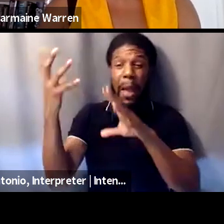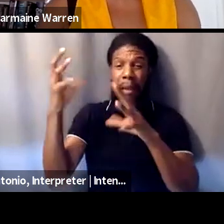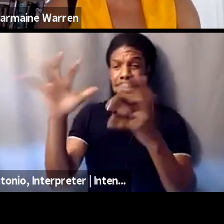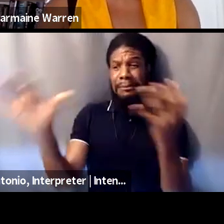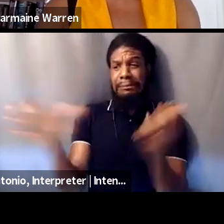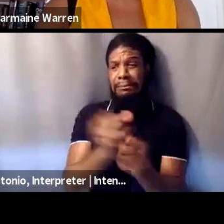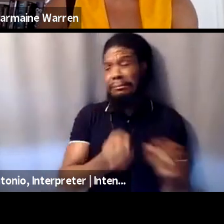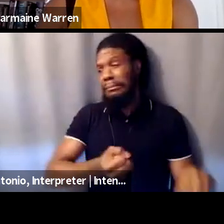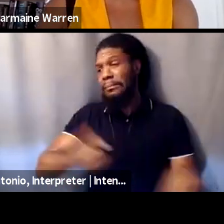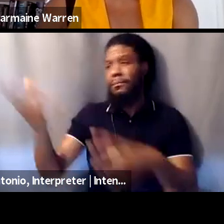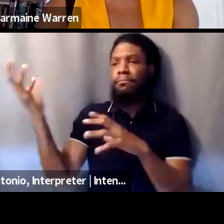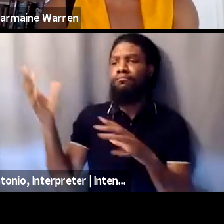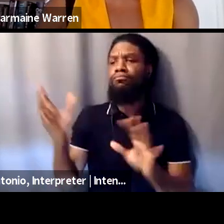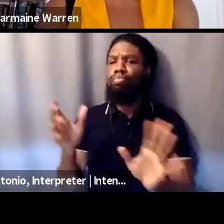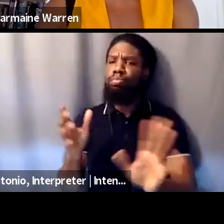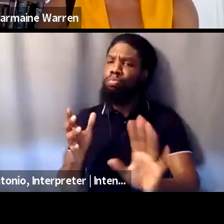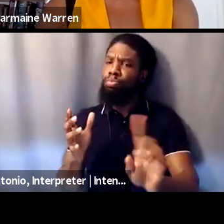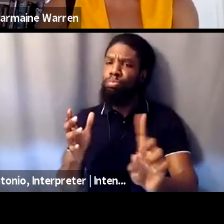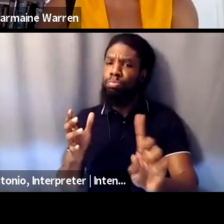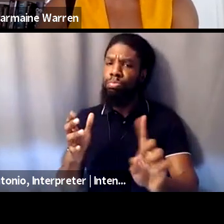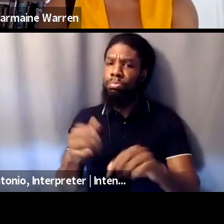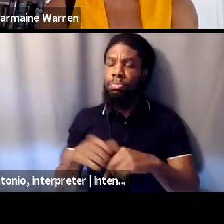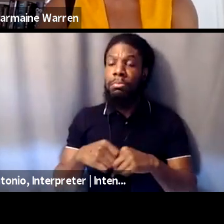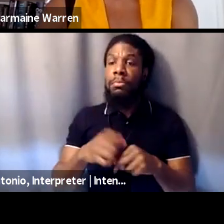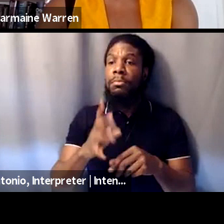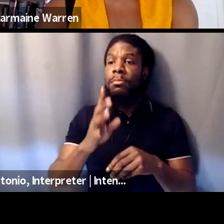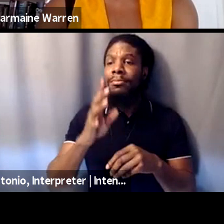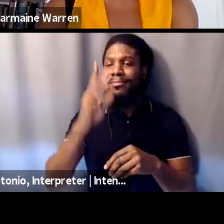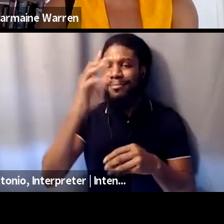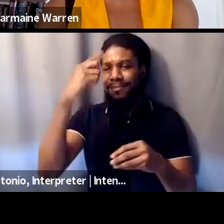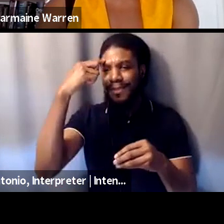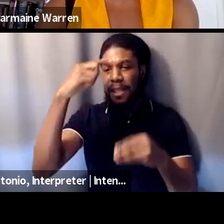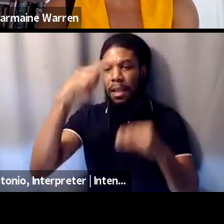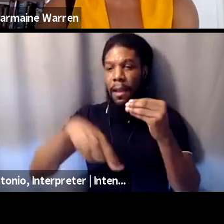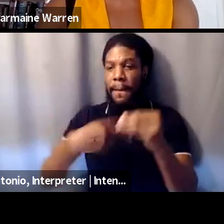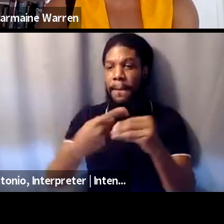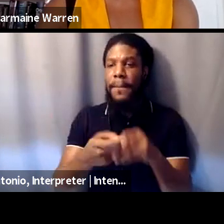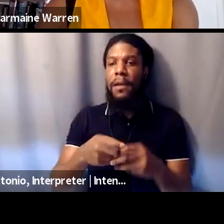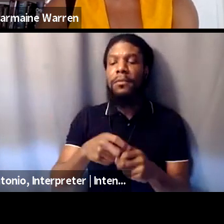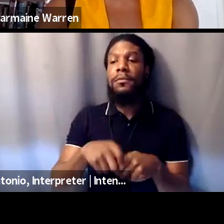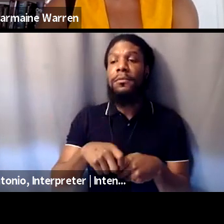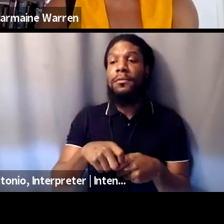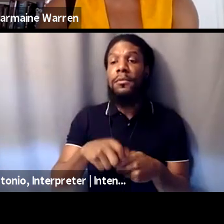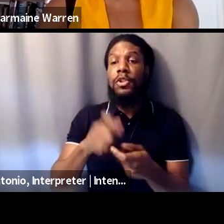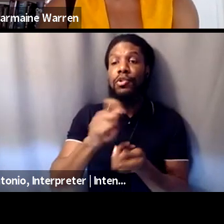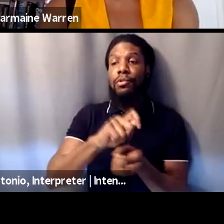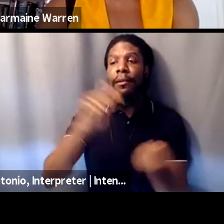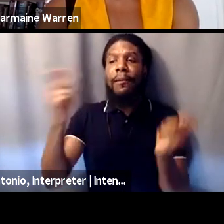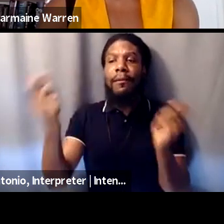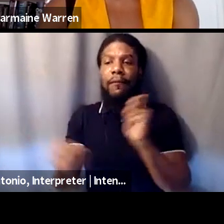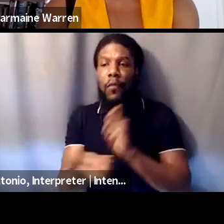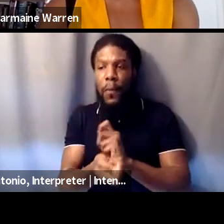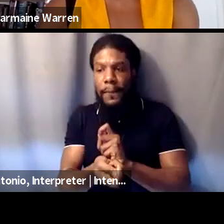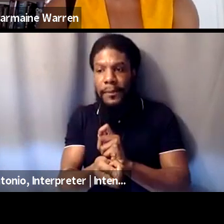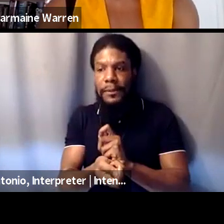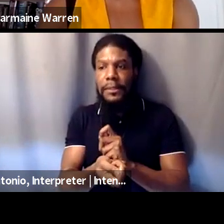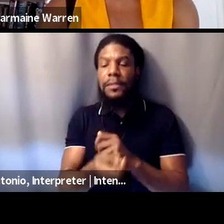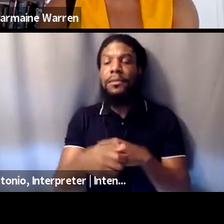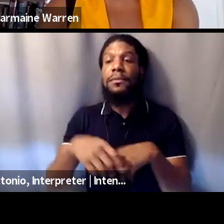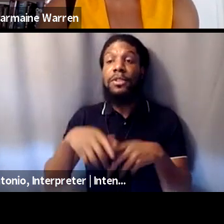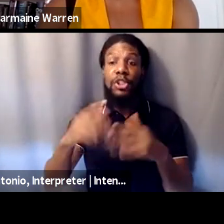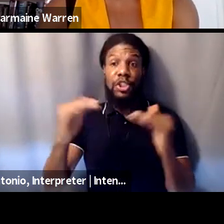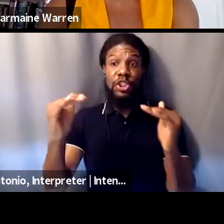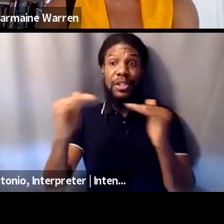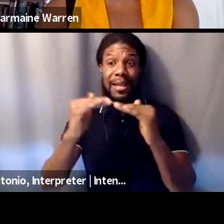about transformative justice, it's not about denying or trying to forget that something painful